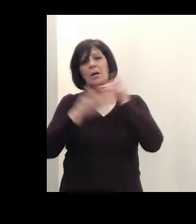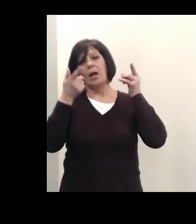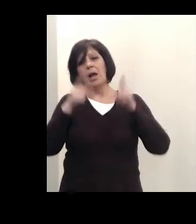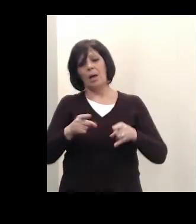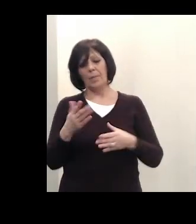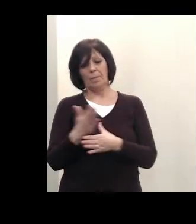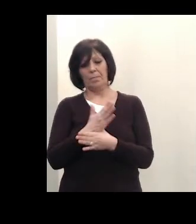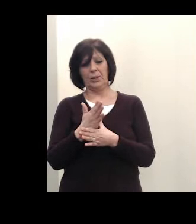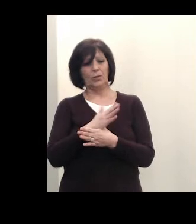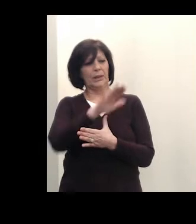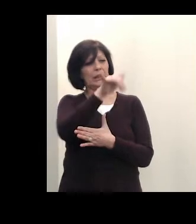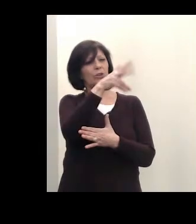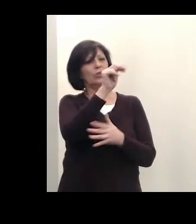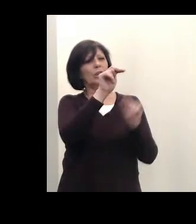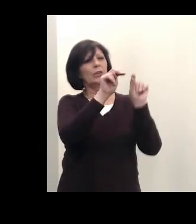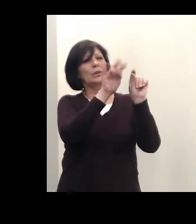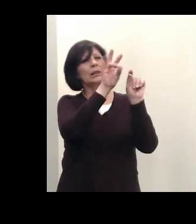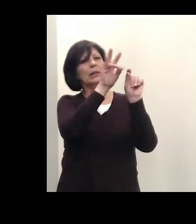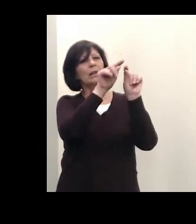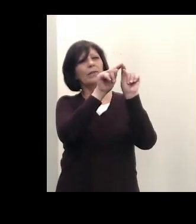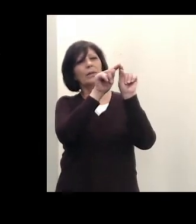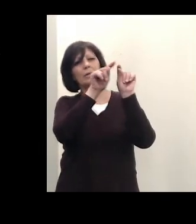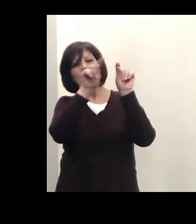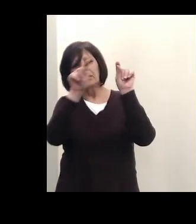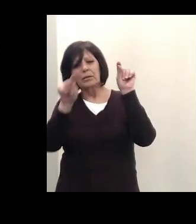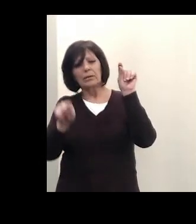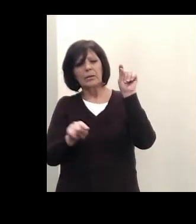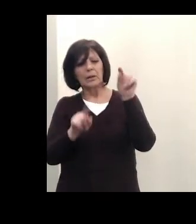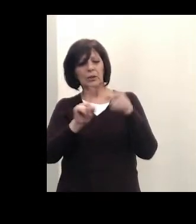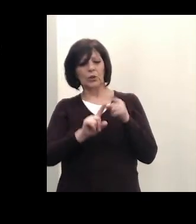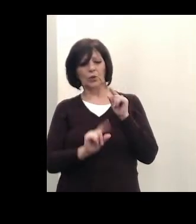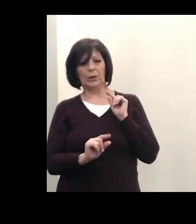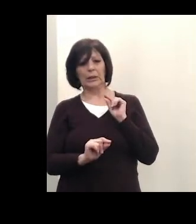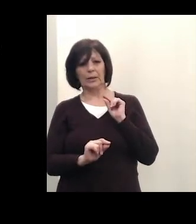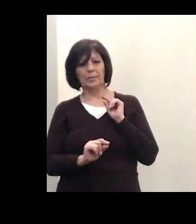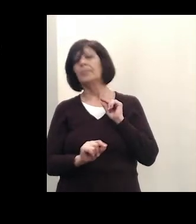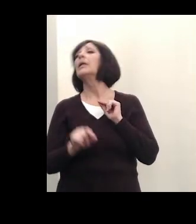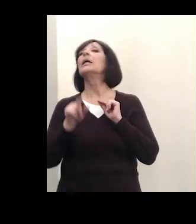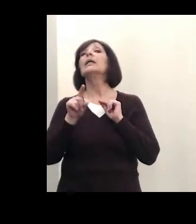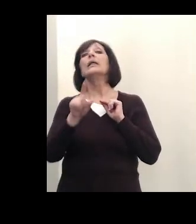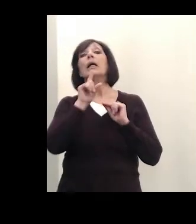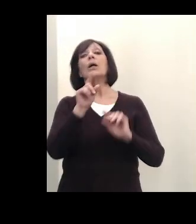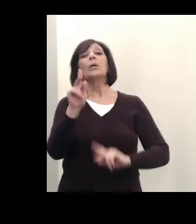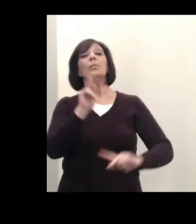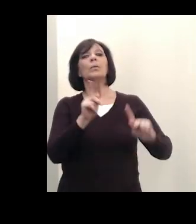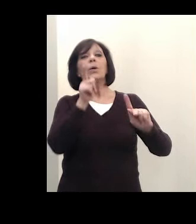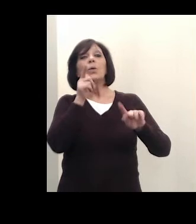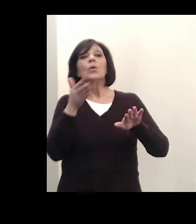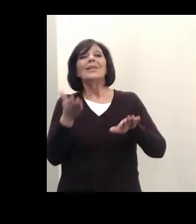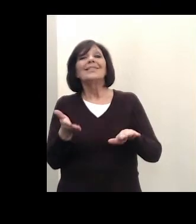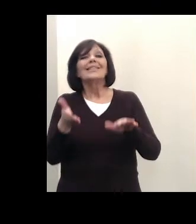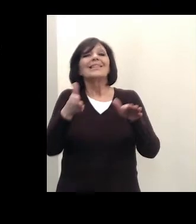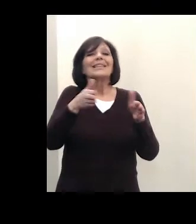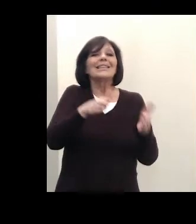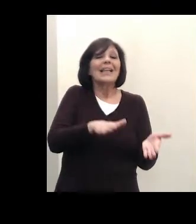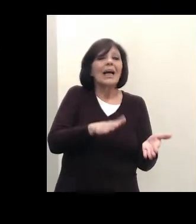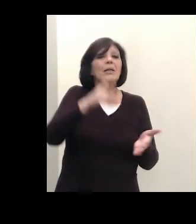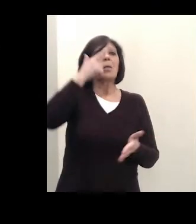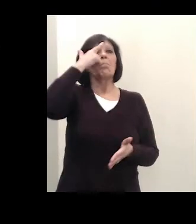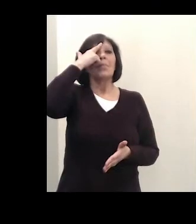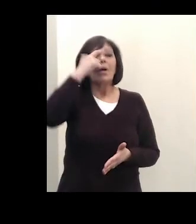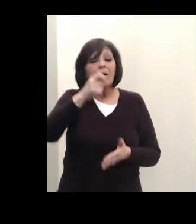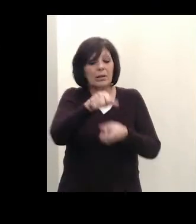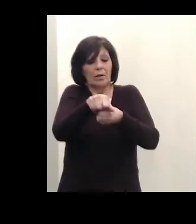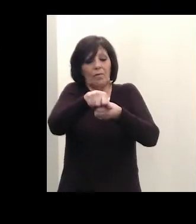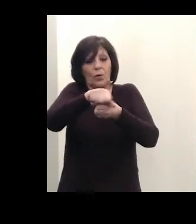period of January 7th through January 20th. These are individuals who died from COVID-19. These are